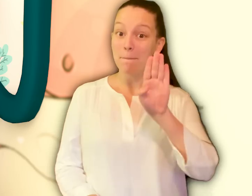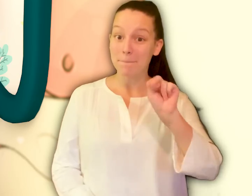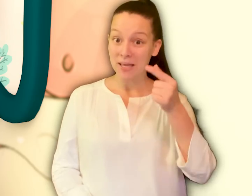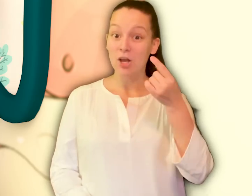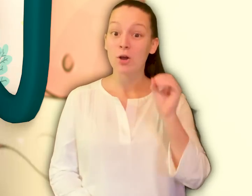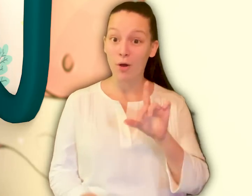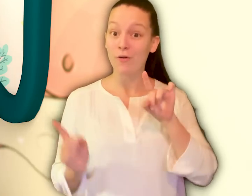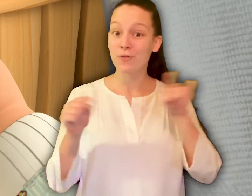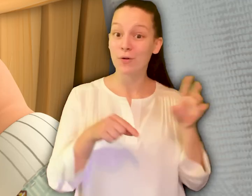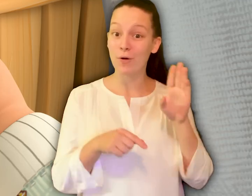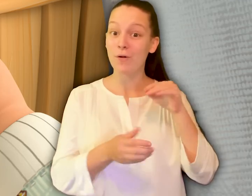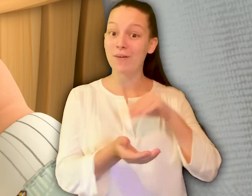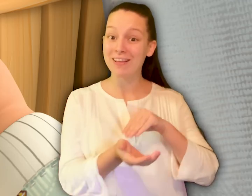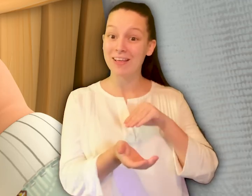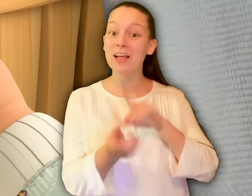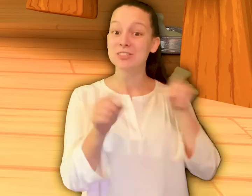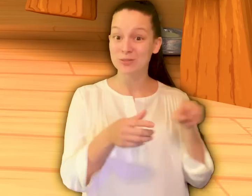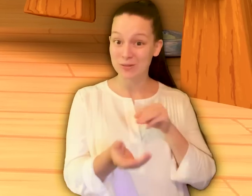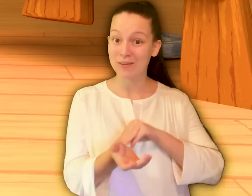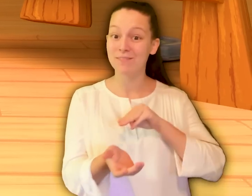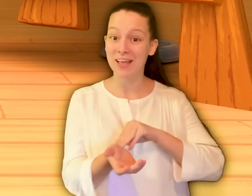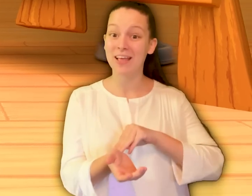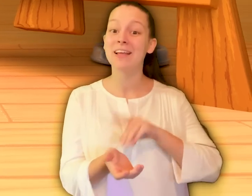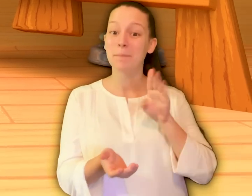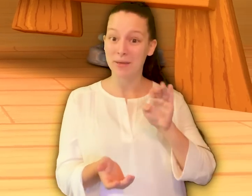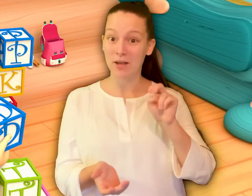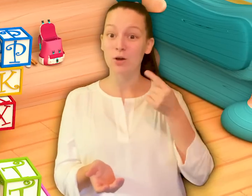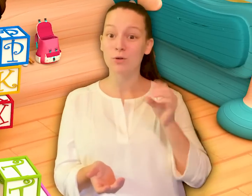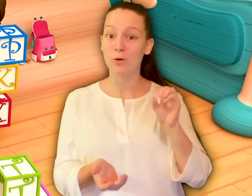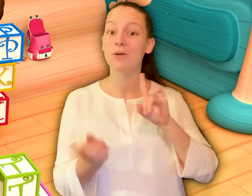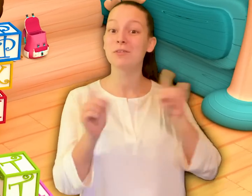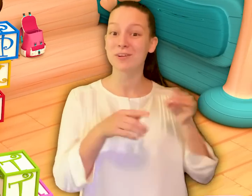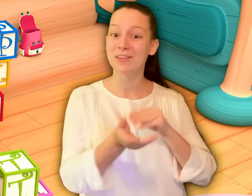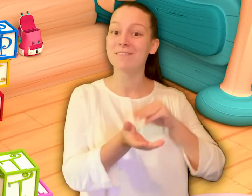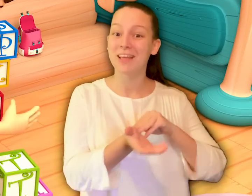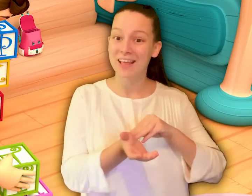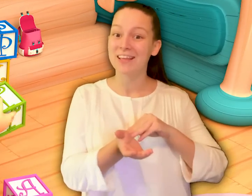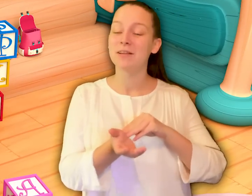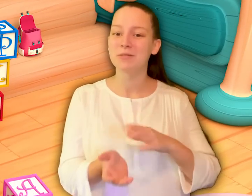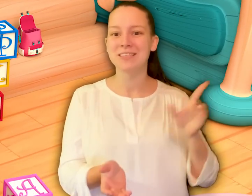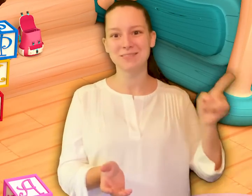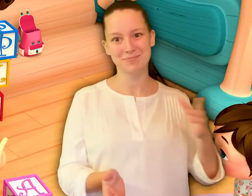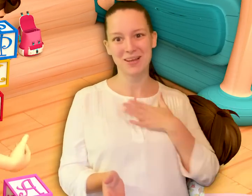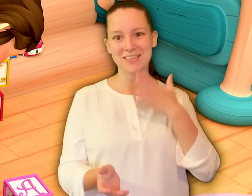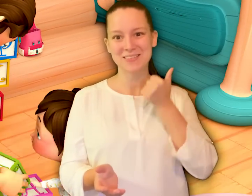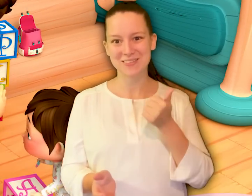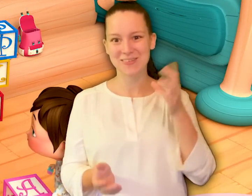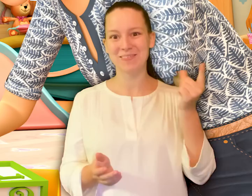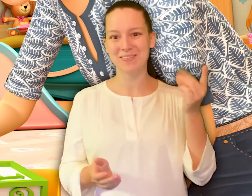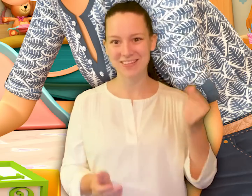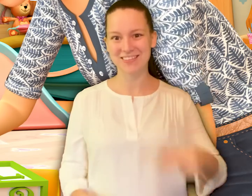vet Bingo going to the vet to the vet to the vet Bingo's going to the